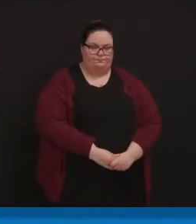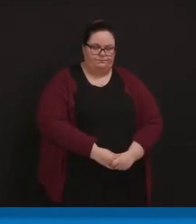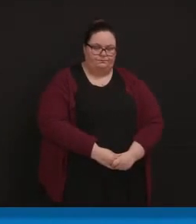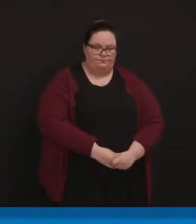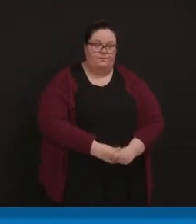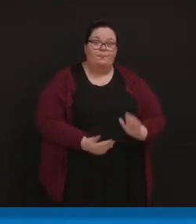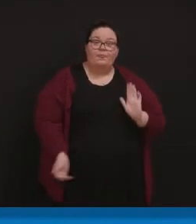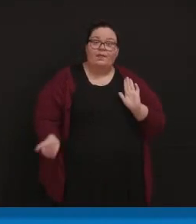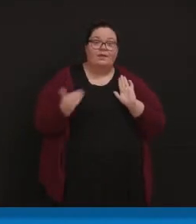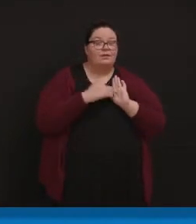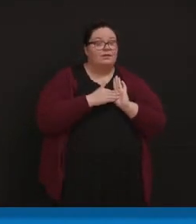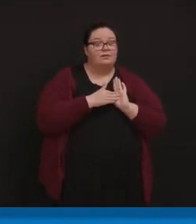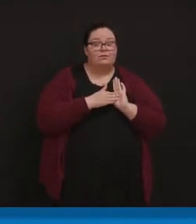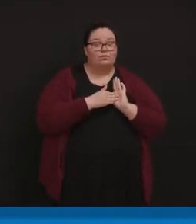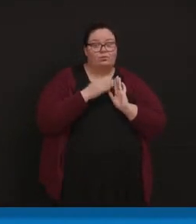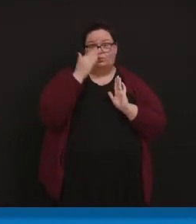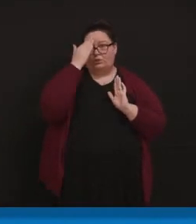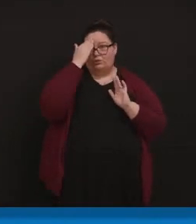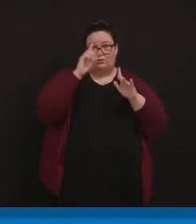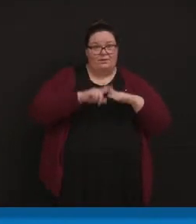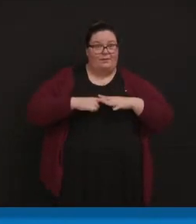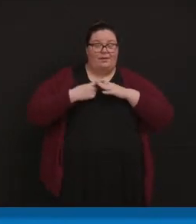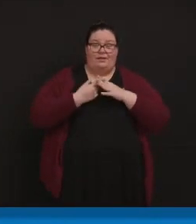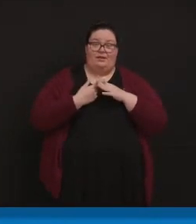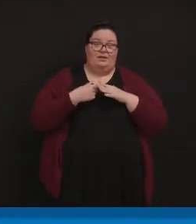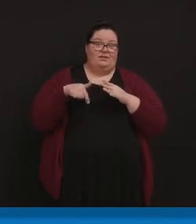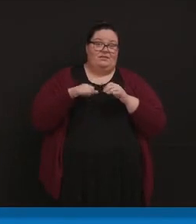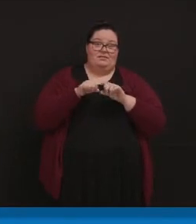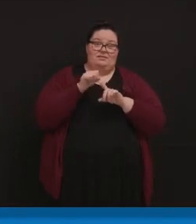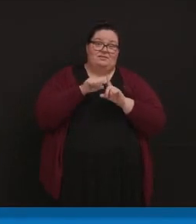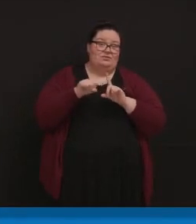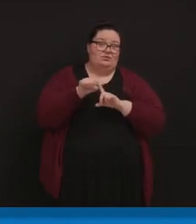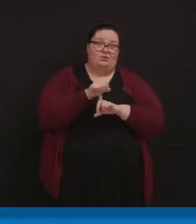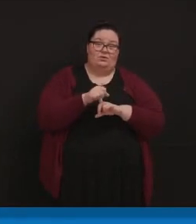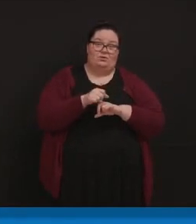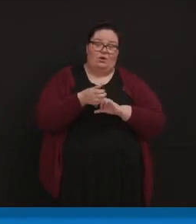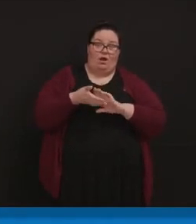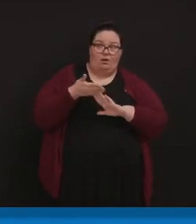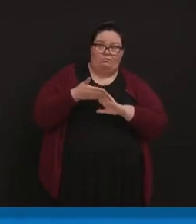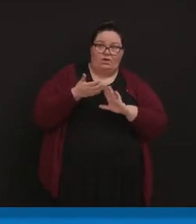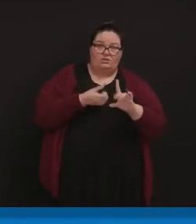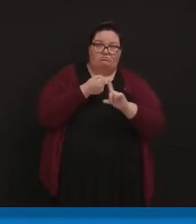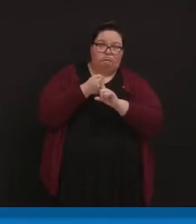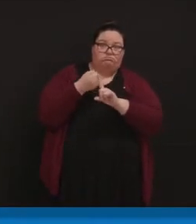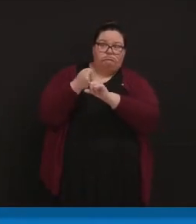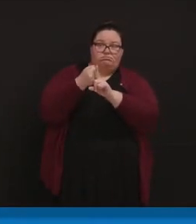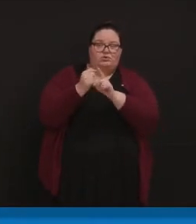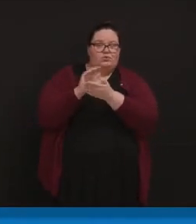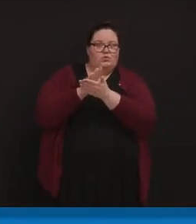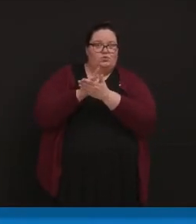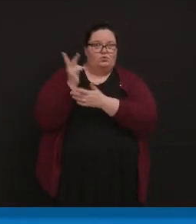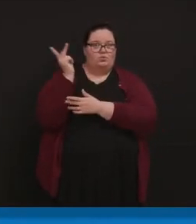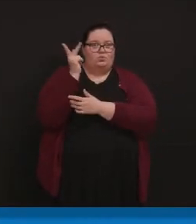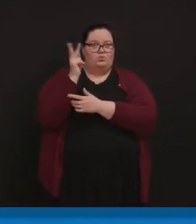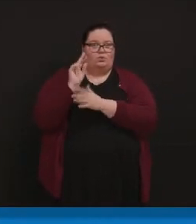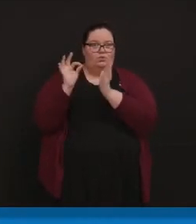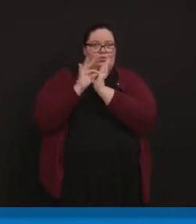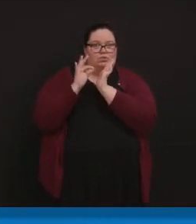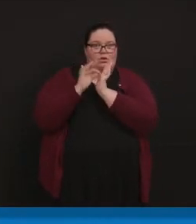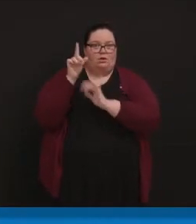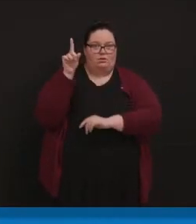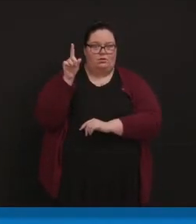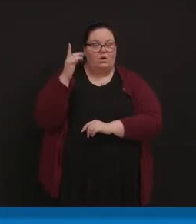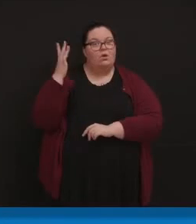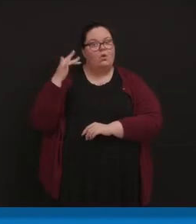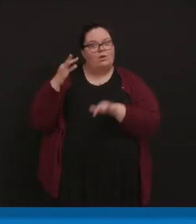So again, we knew from the outset that this situation was going to be causing significant operational impacts on both of those schools in Woodstock. That's why we made